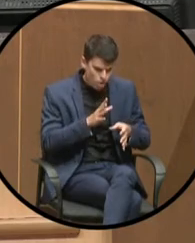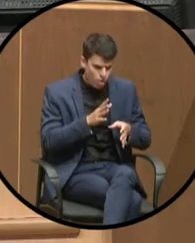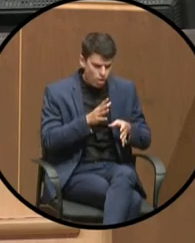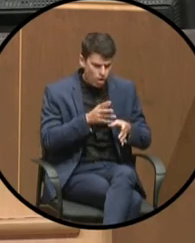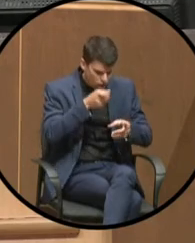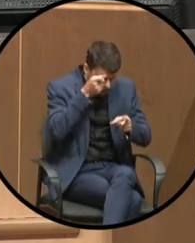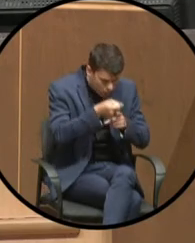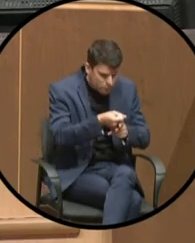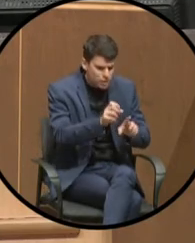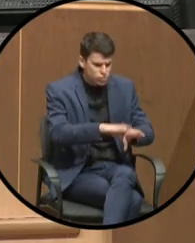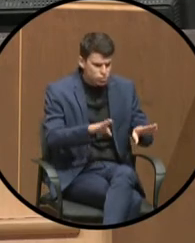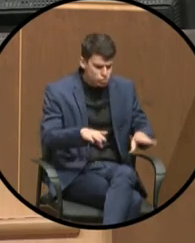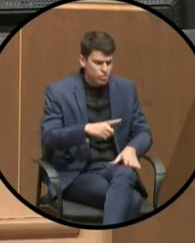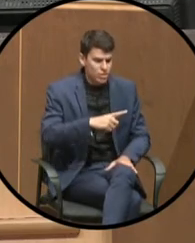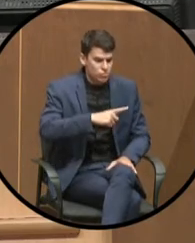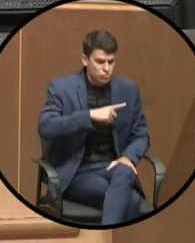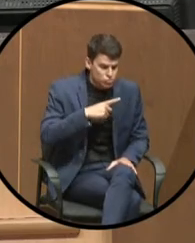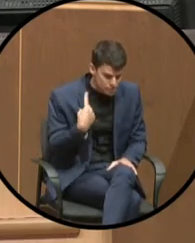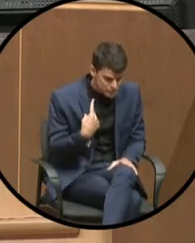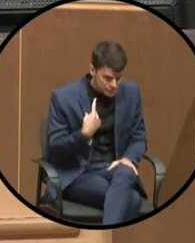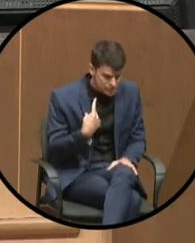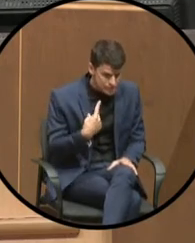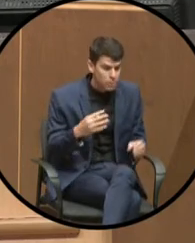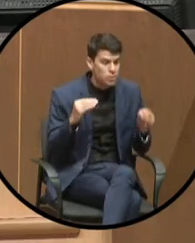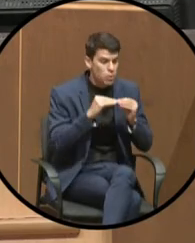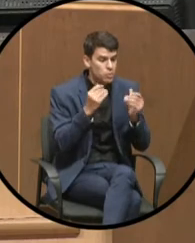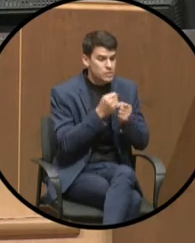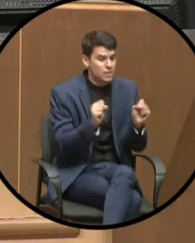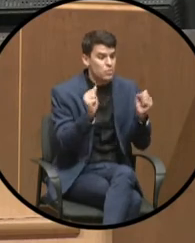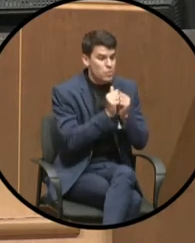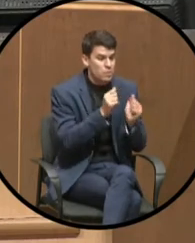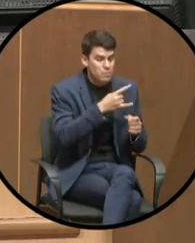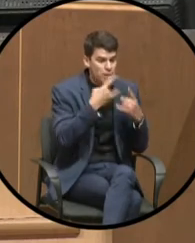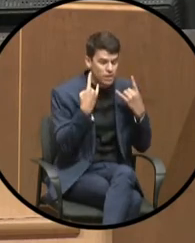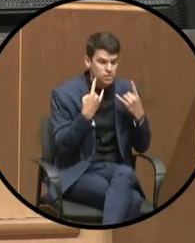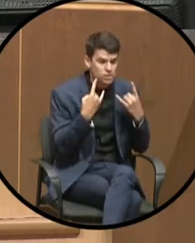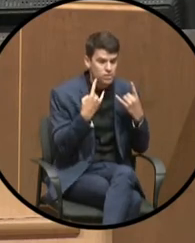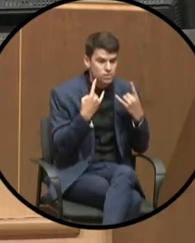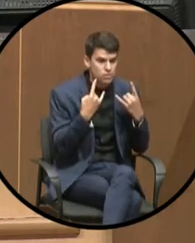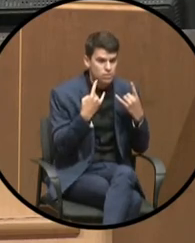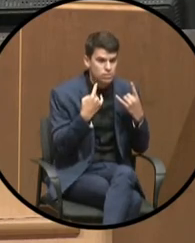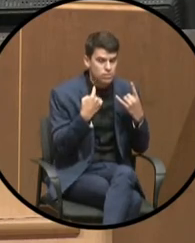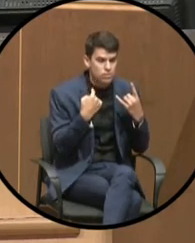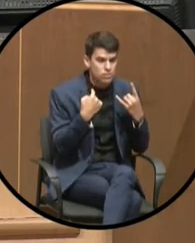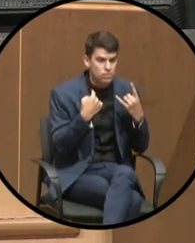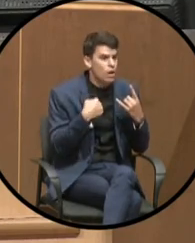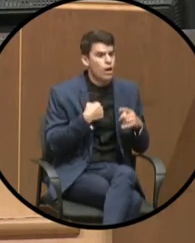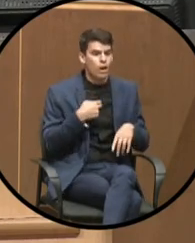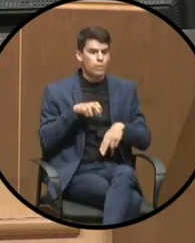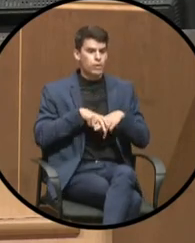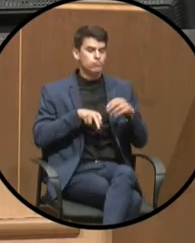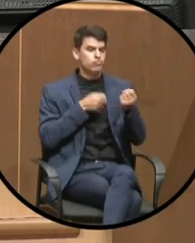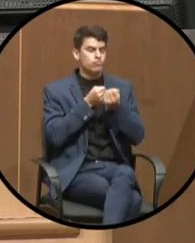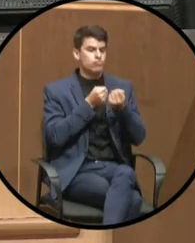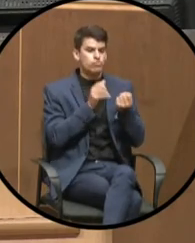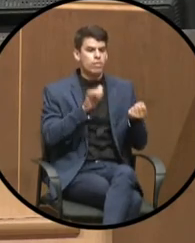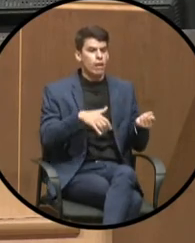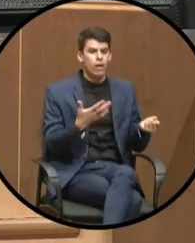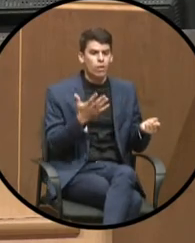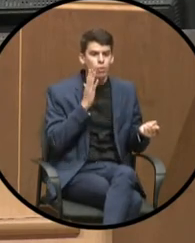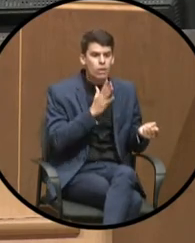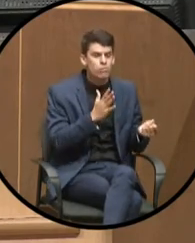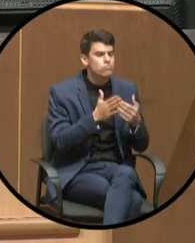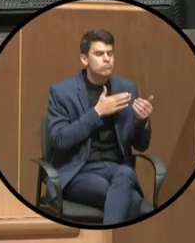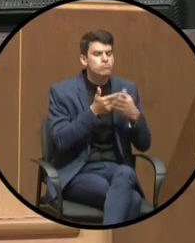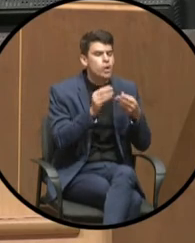at significant risk and that they would be safer with masks, then I will be back here advocating for that, regardless of the